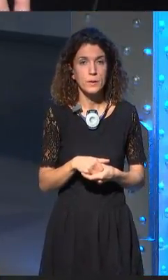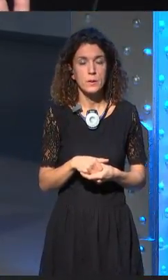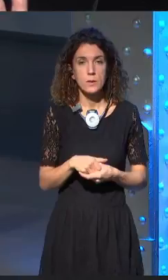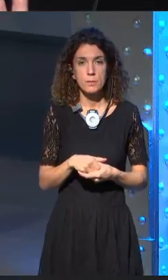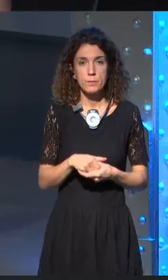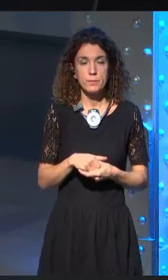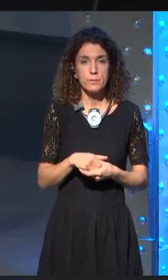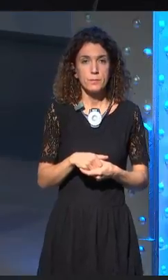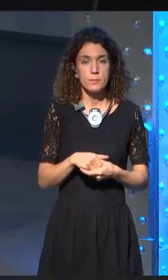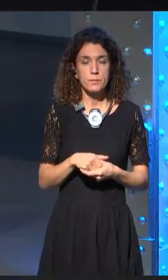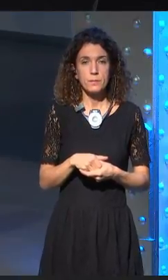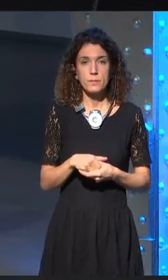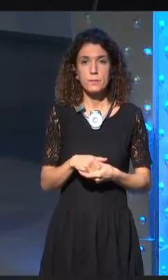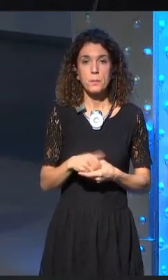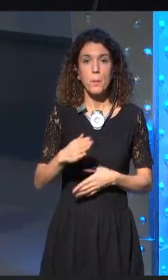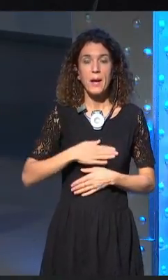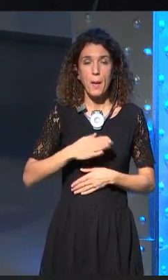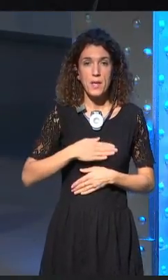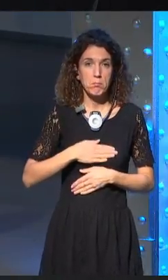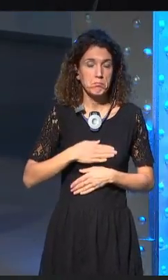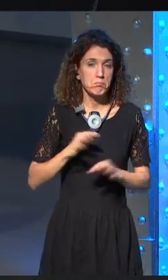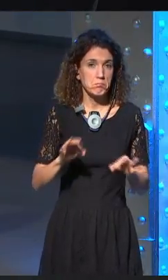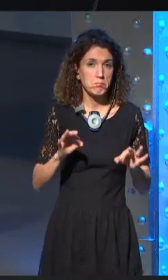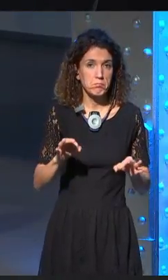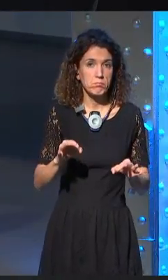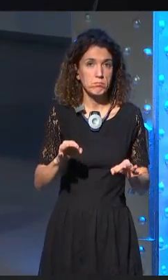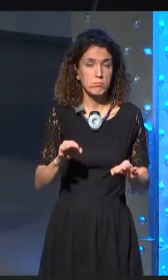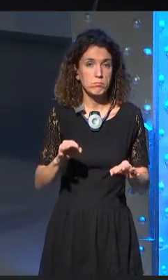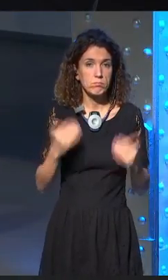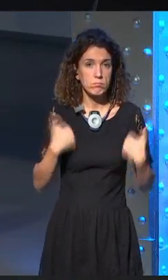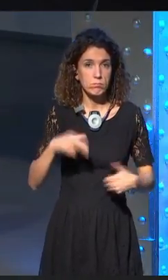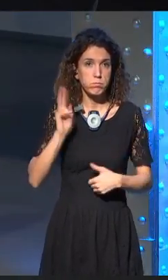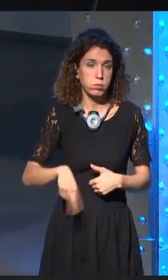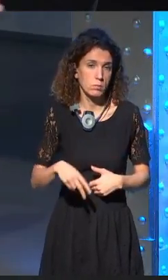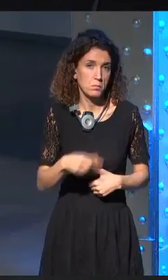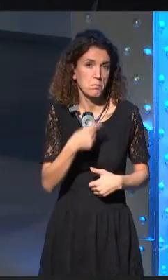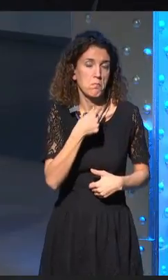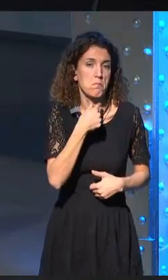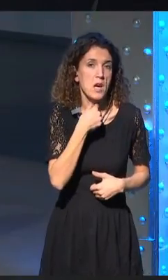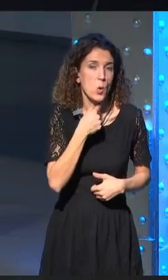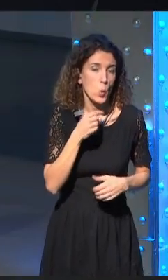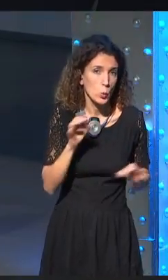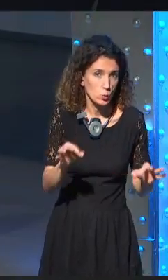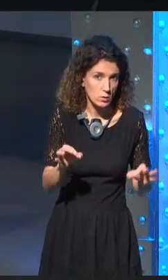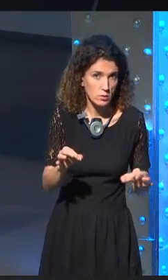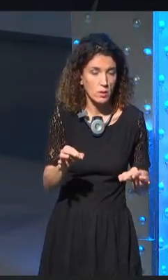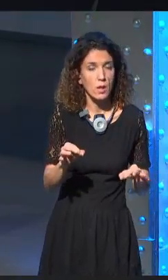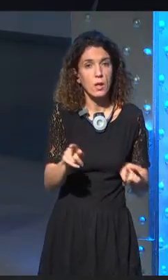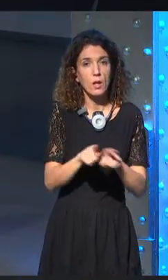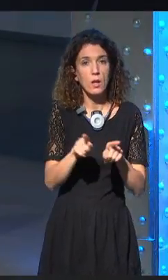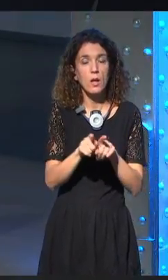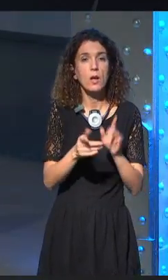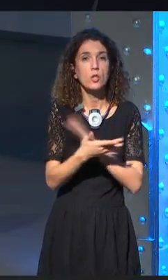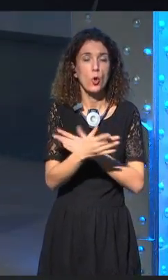So for me, you know, I'm not a scientist. I operate the experiments. Look at myself more as an engineer and a